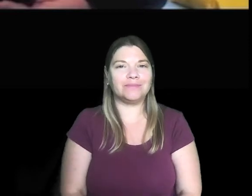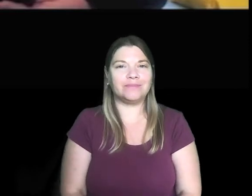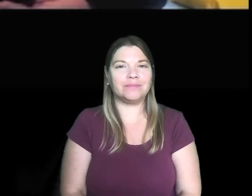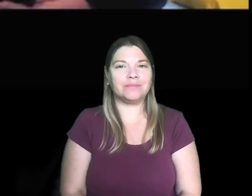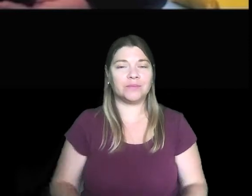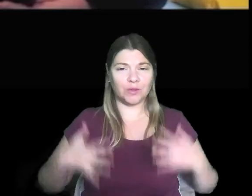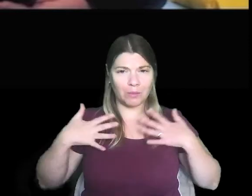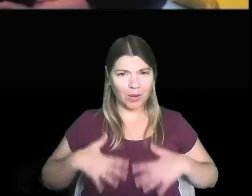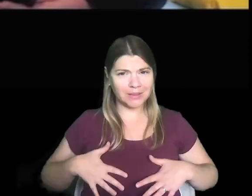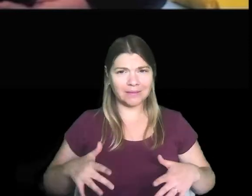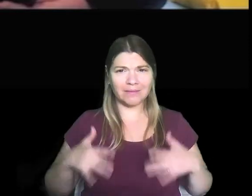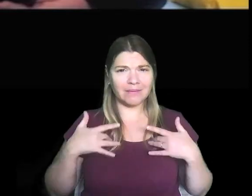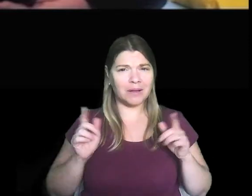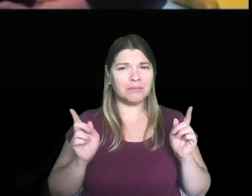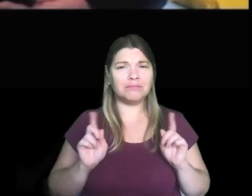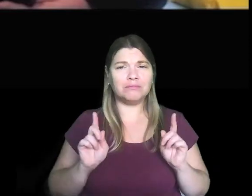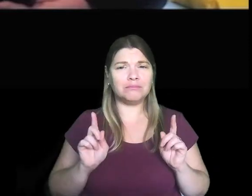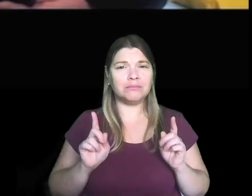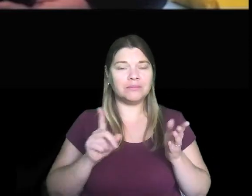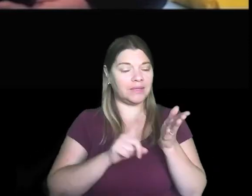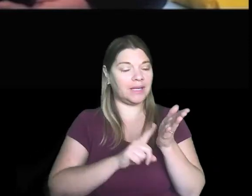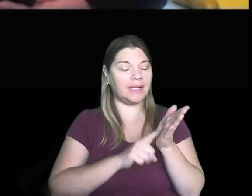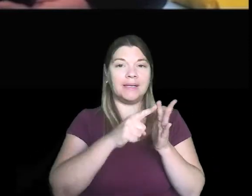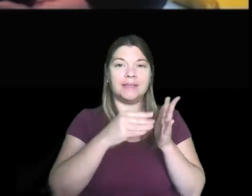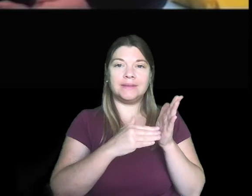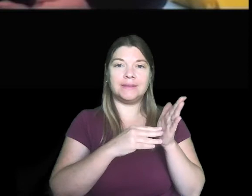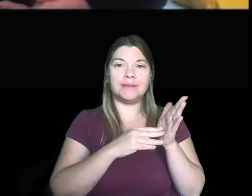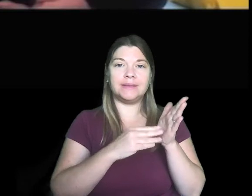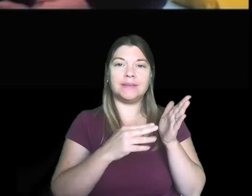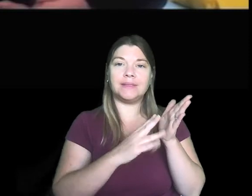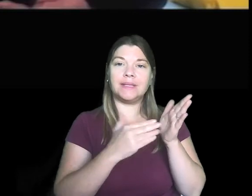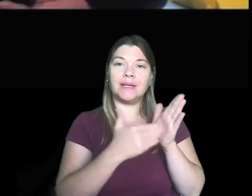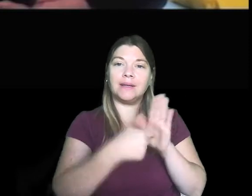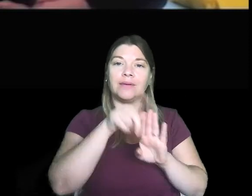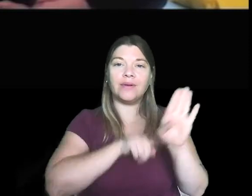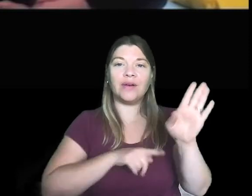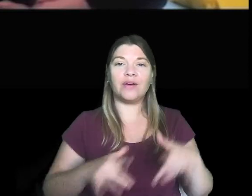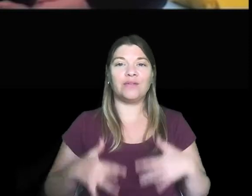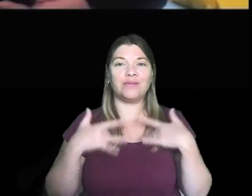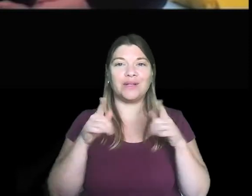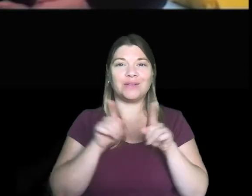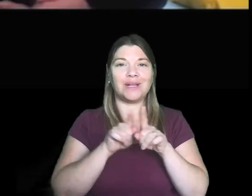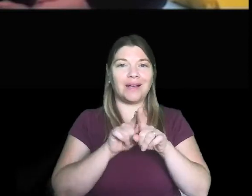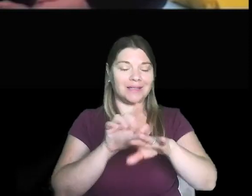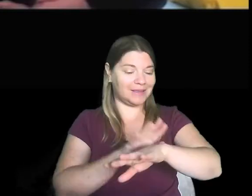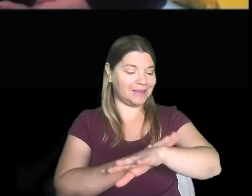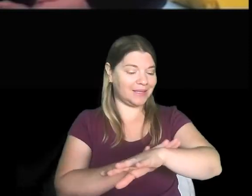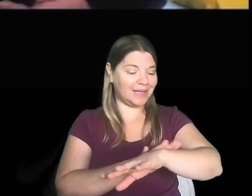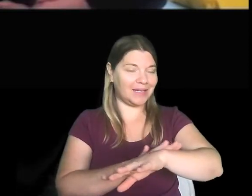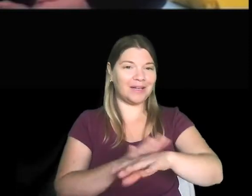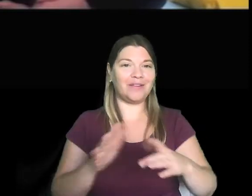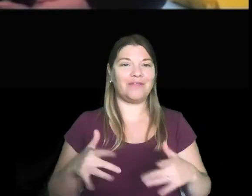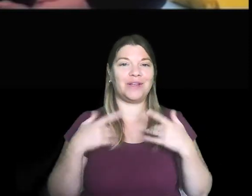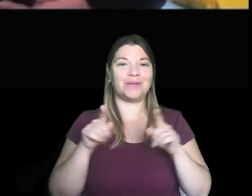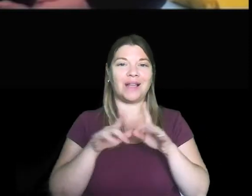side to side. For Linzy, it is a sensation on her skin that starts off like light raindrops behind her